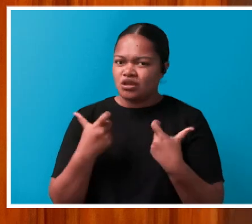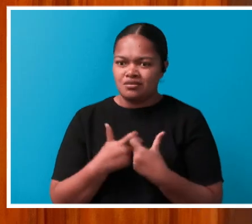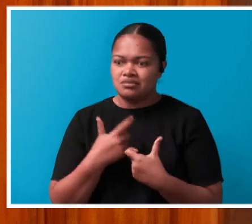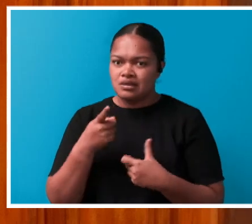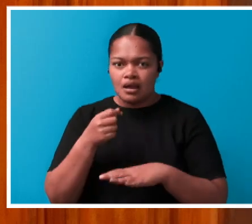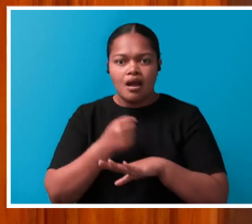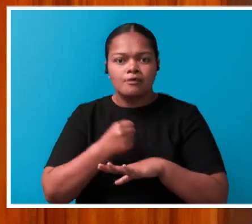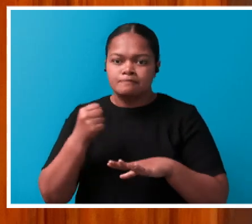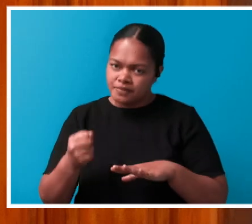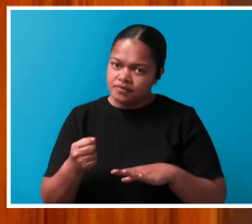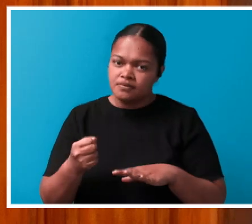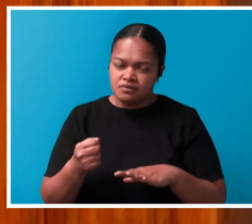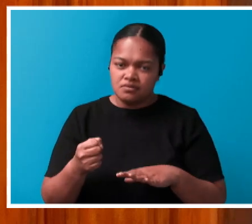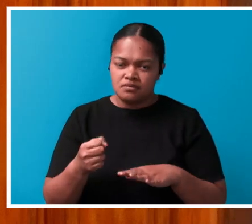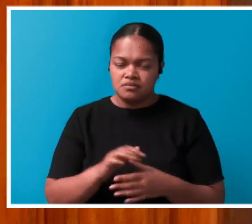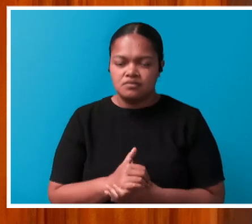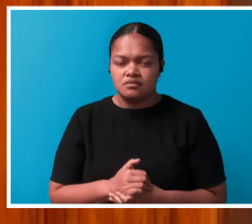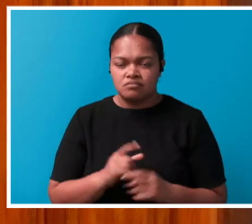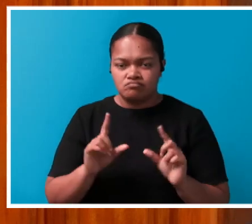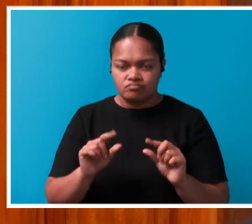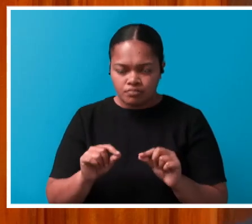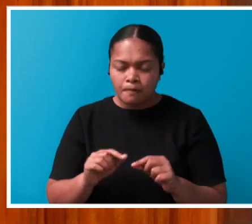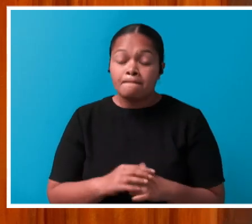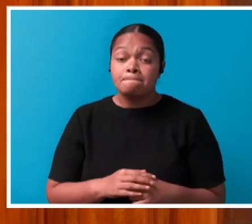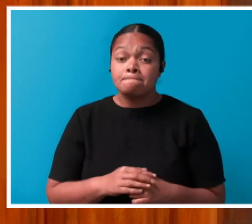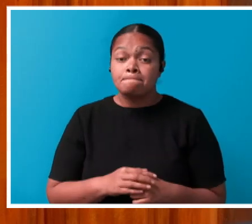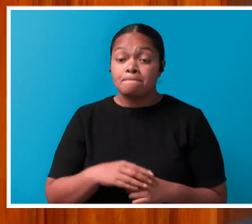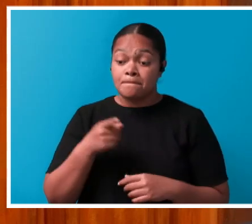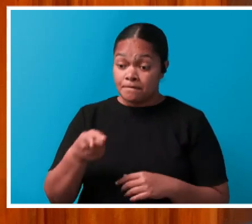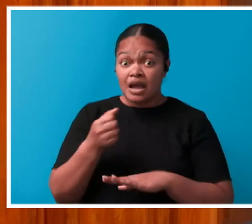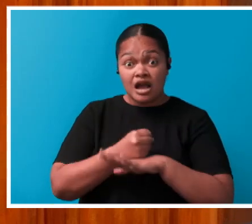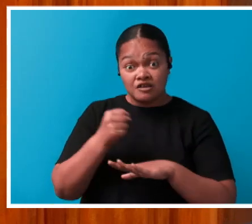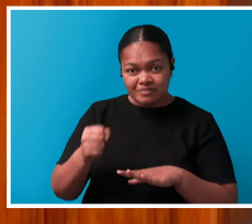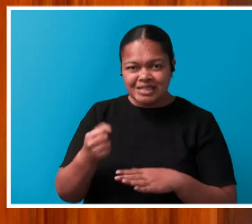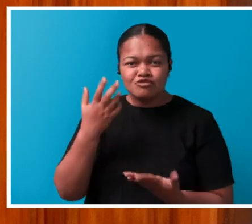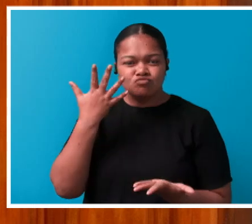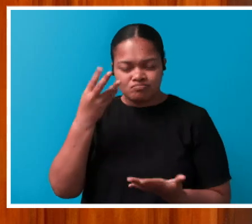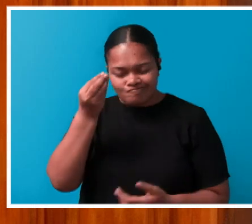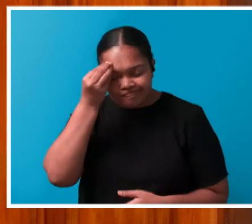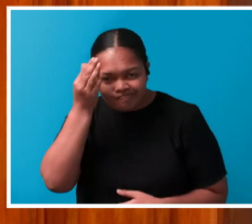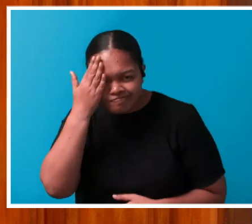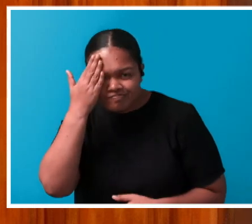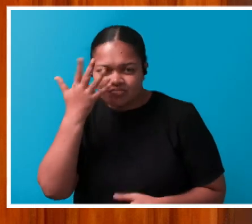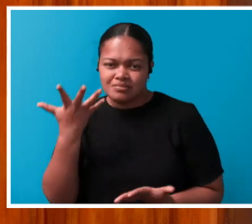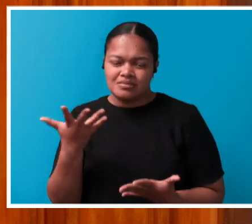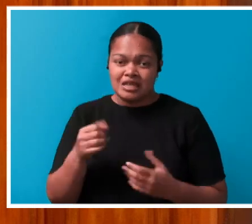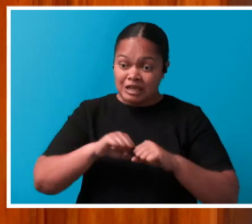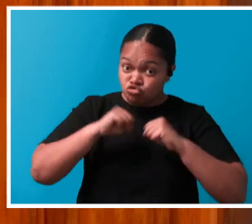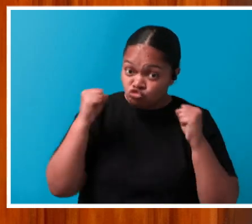government, has inherited. Mr. Speaker, sir, the coalition government recognized that the necessity of